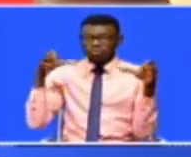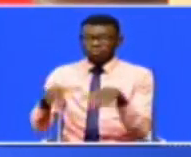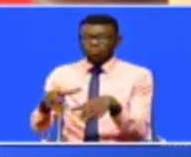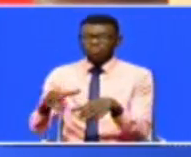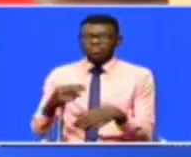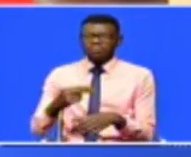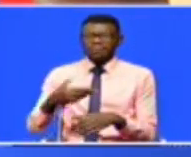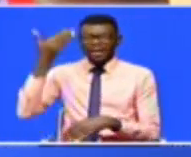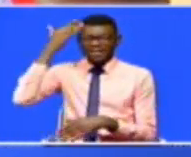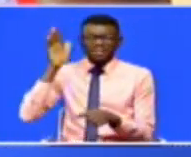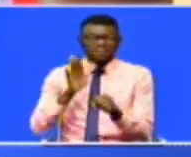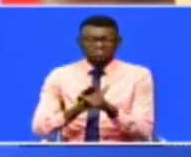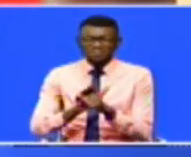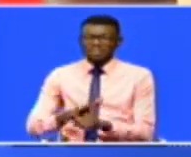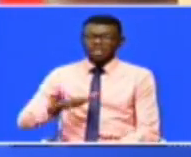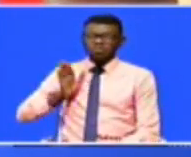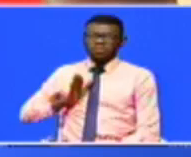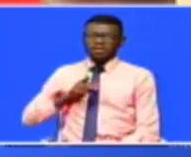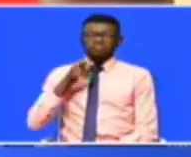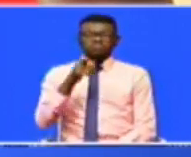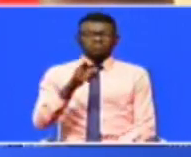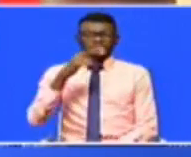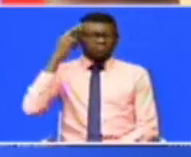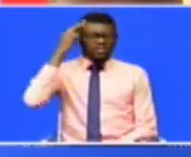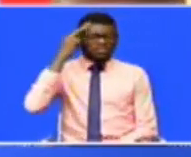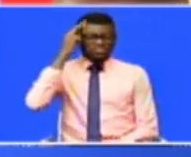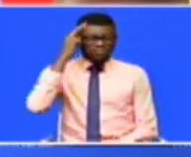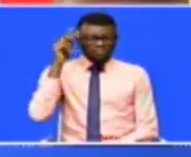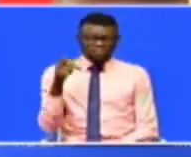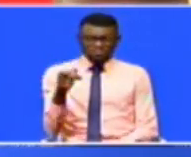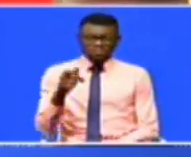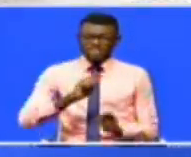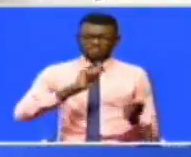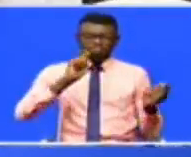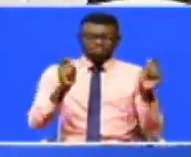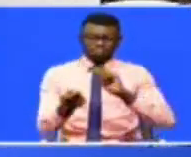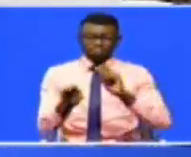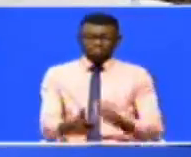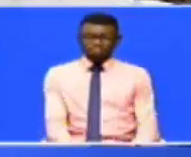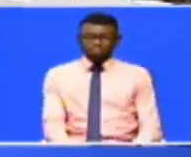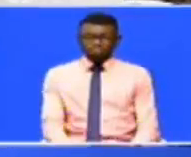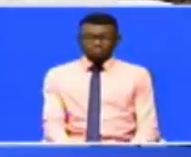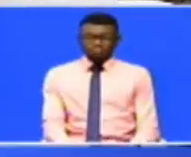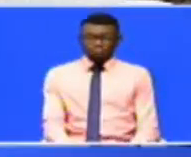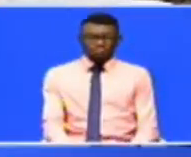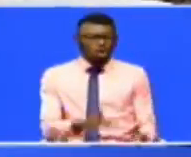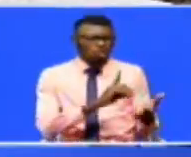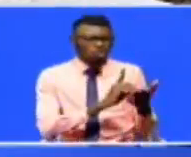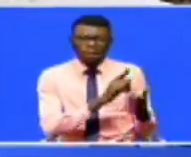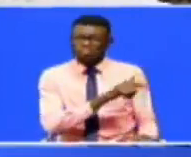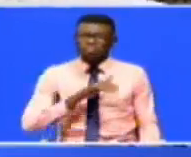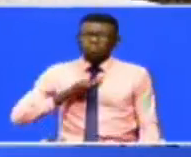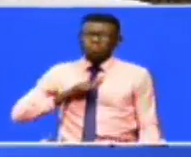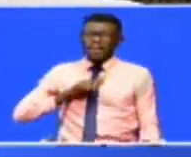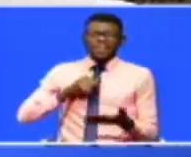of our nurses are female. So that explains that change in the ratio. The late doctor is among 8 people